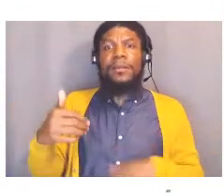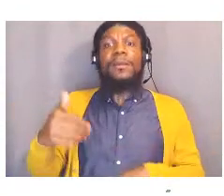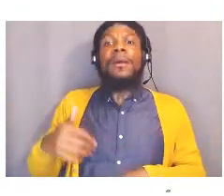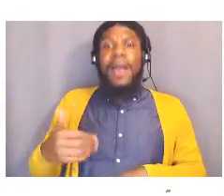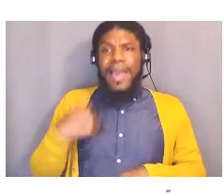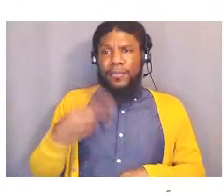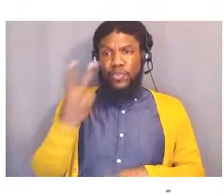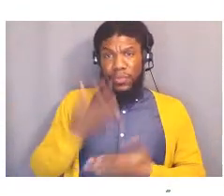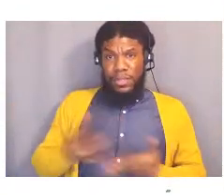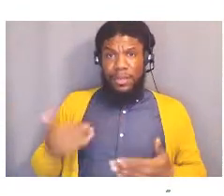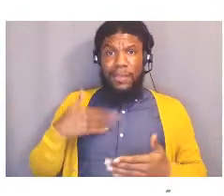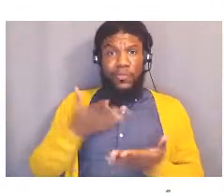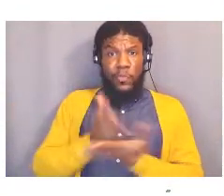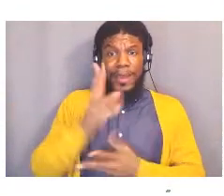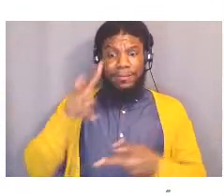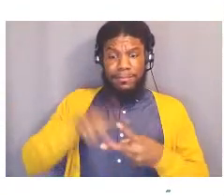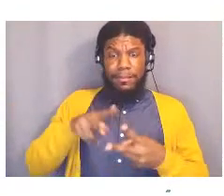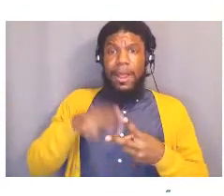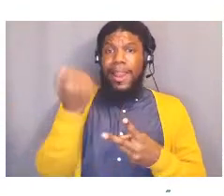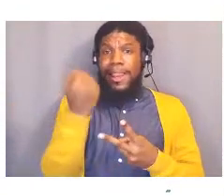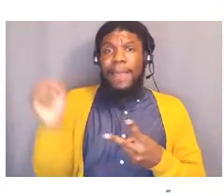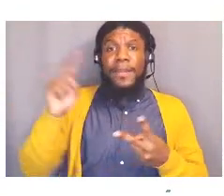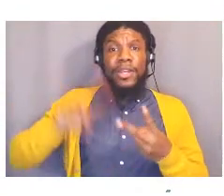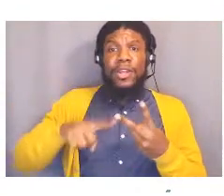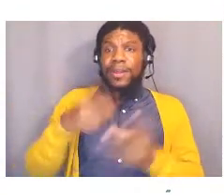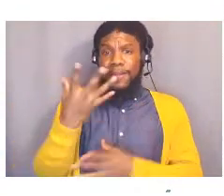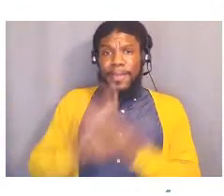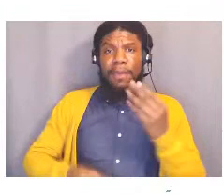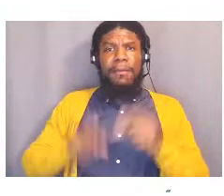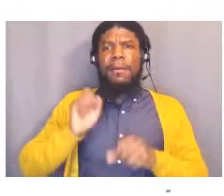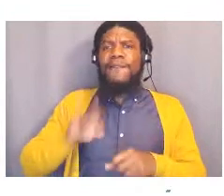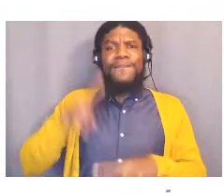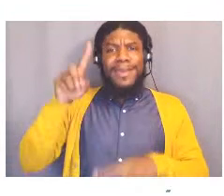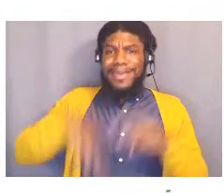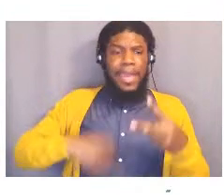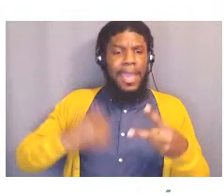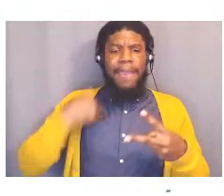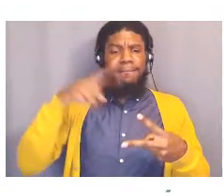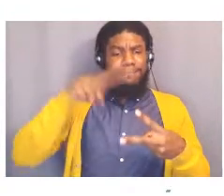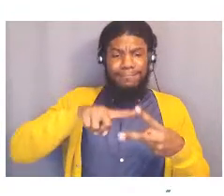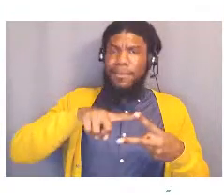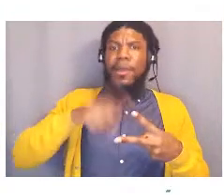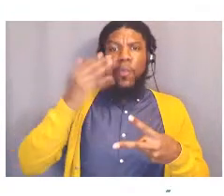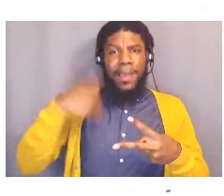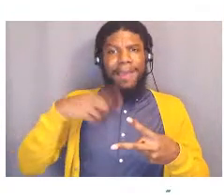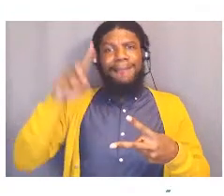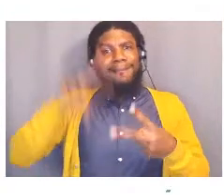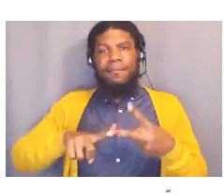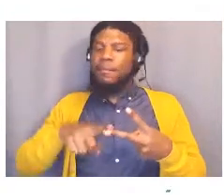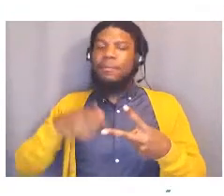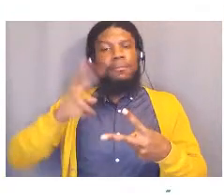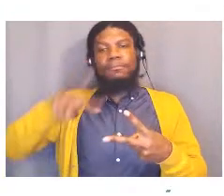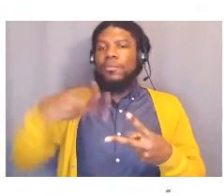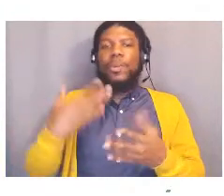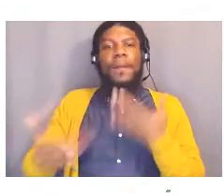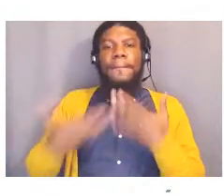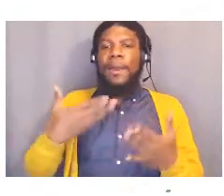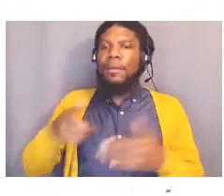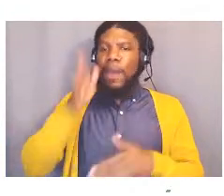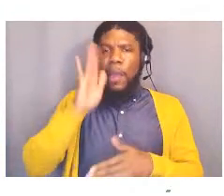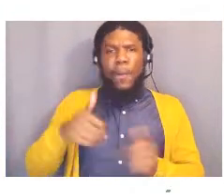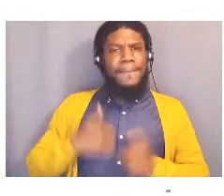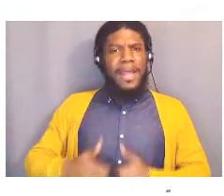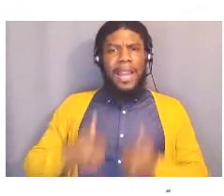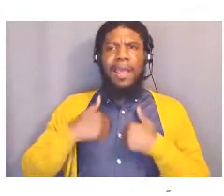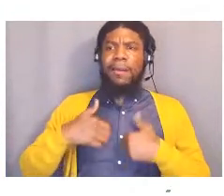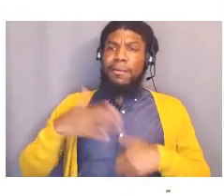had a right to, liberty or death. If I could not have one, I was going to have the other, for no man was going to take me alive. I would fight for my